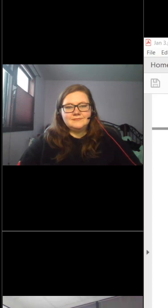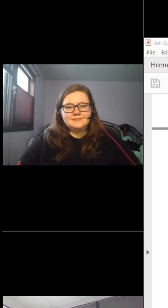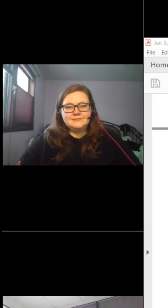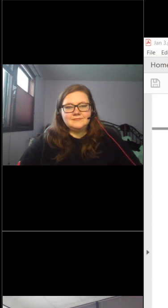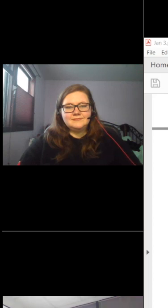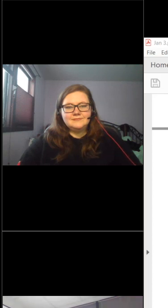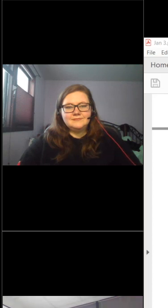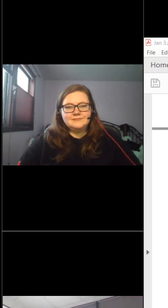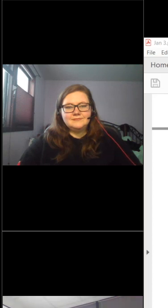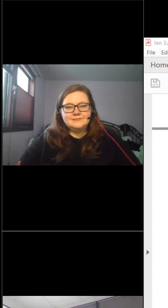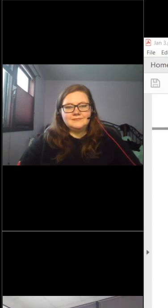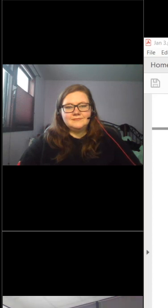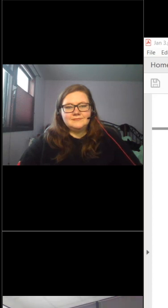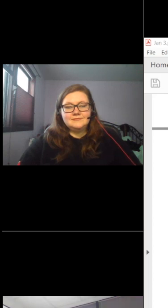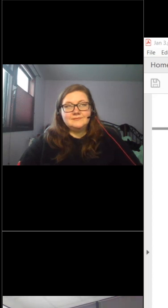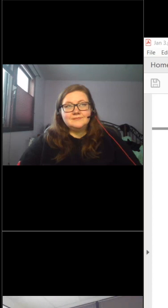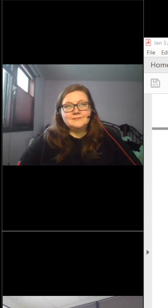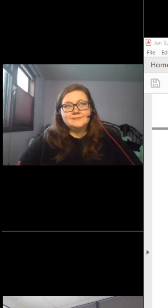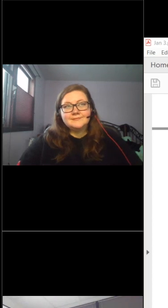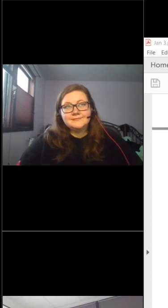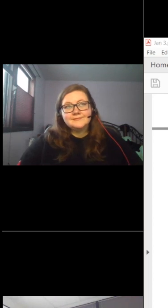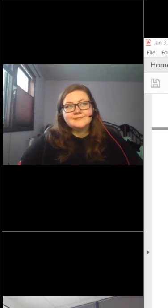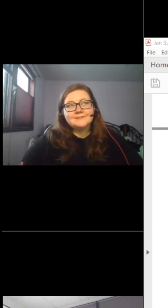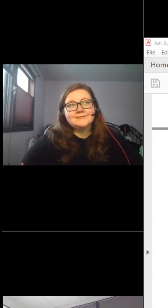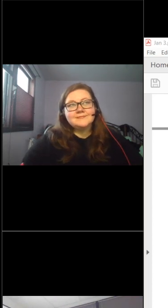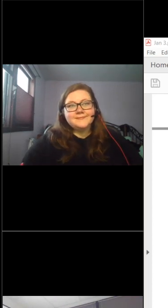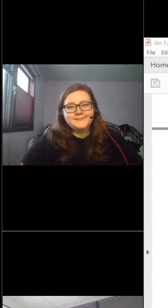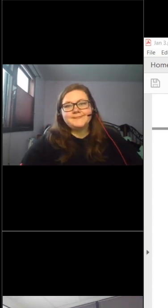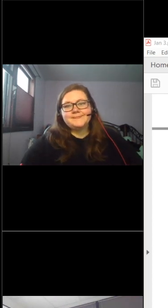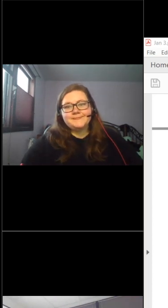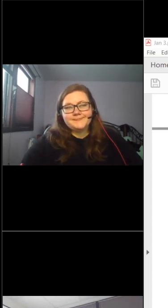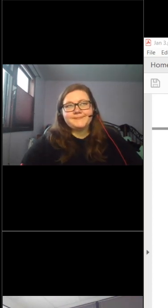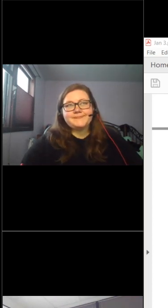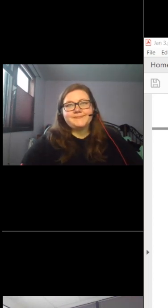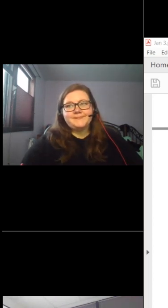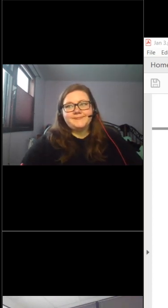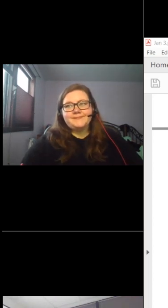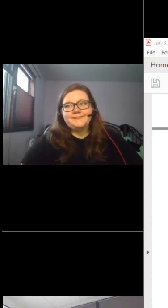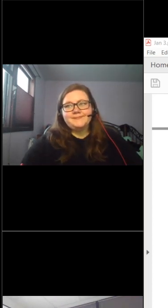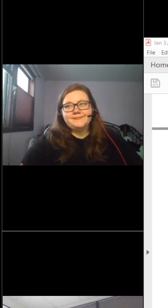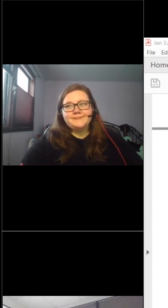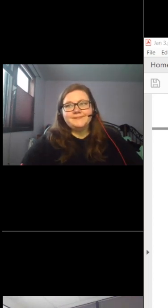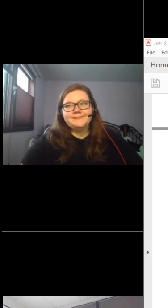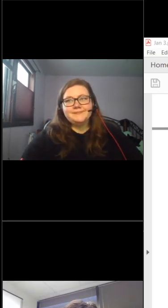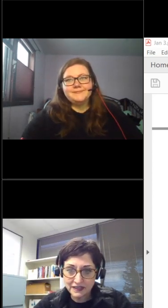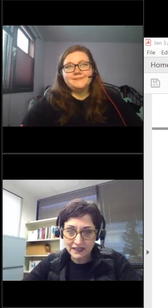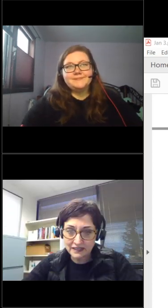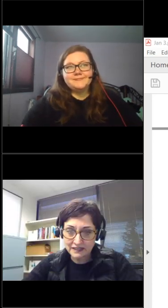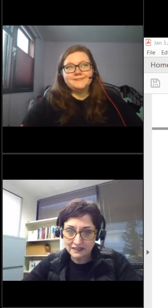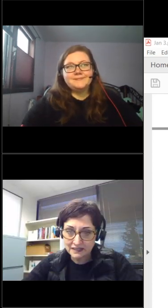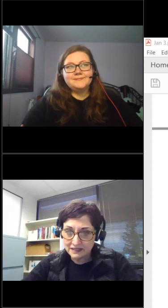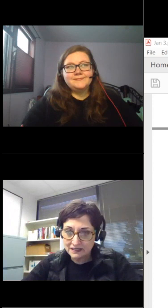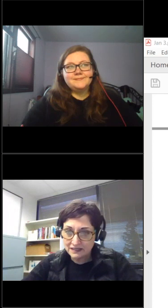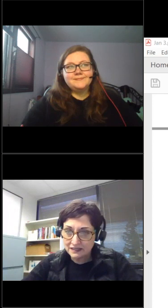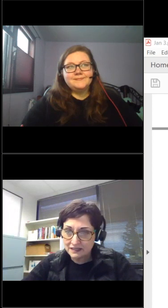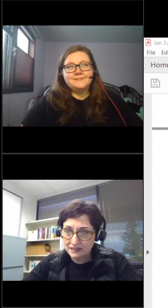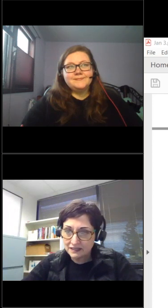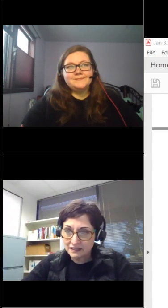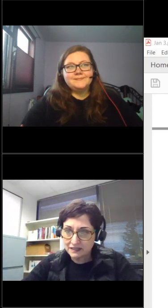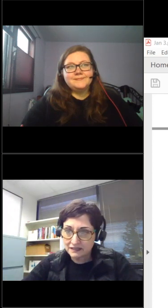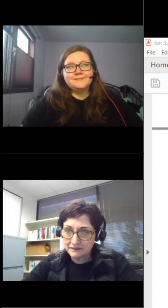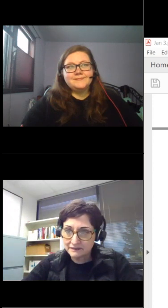does the conference cost? We're not sure yet. That'll come out from Training Cooperative, and we'll of course convey that.